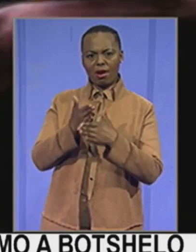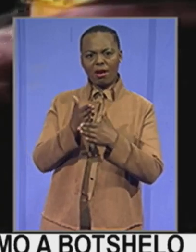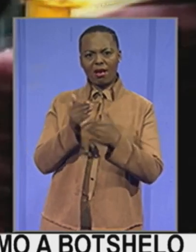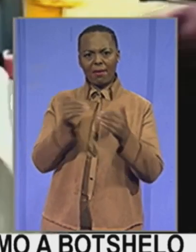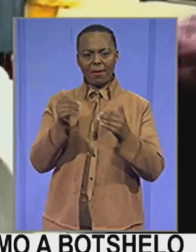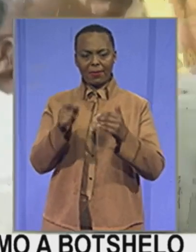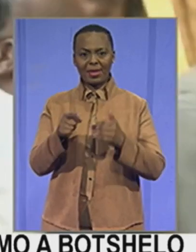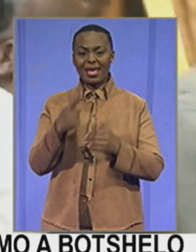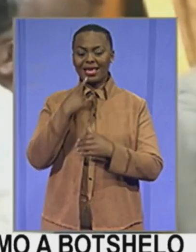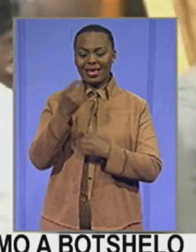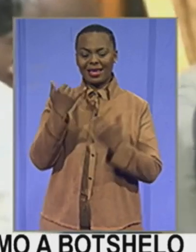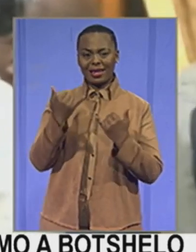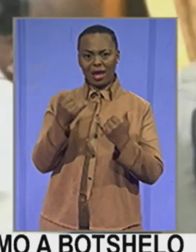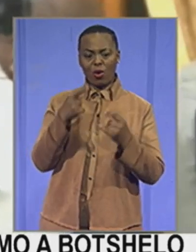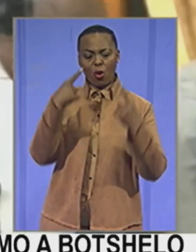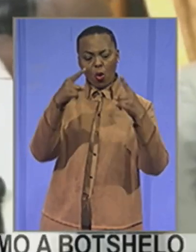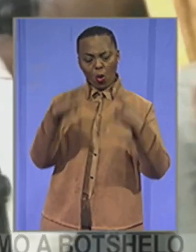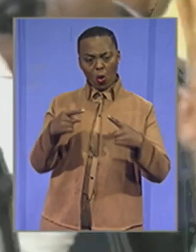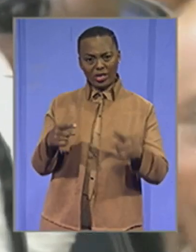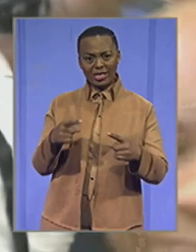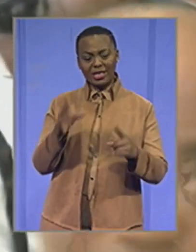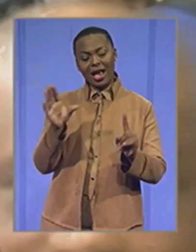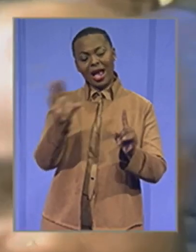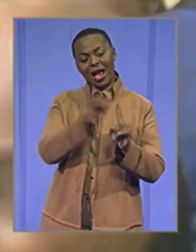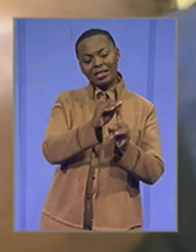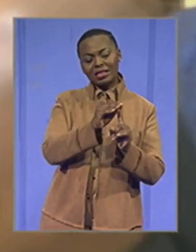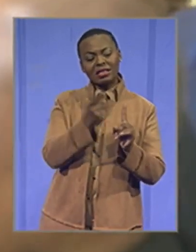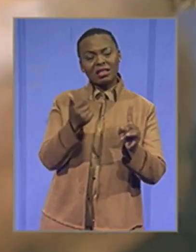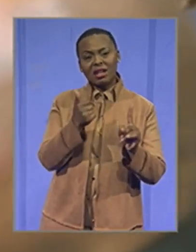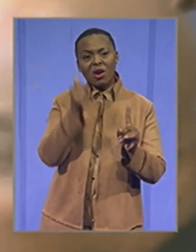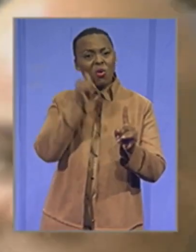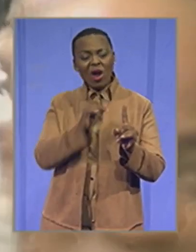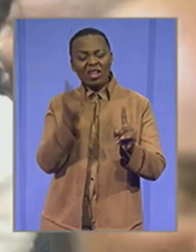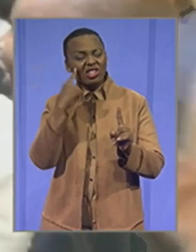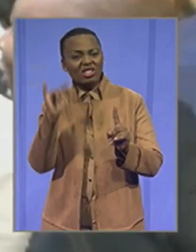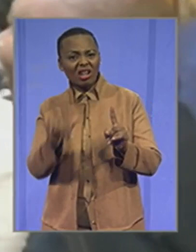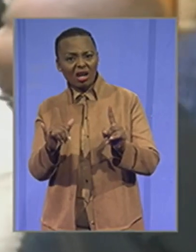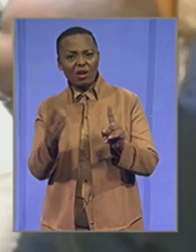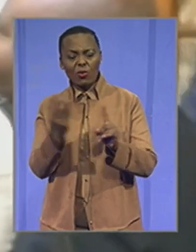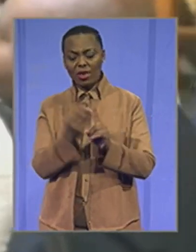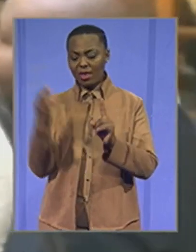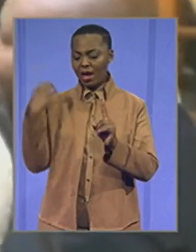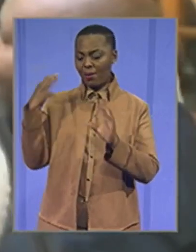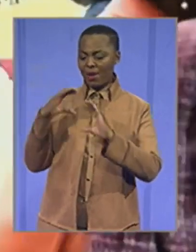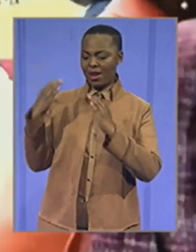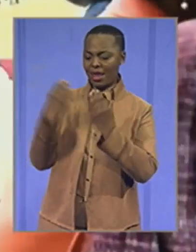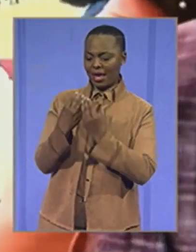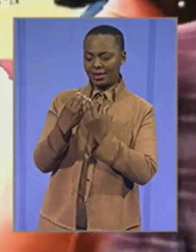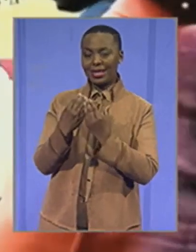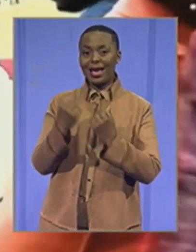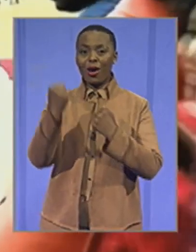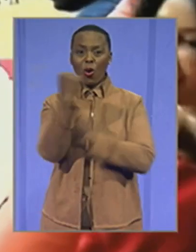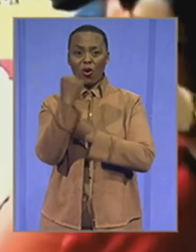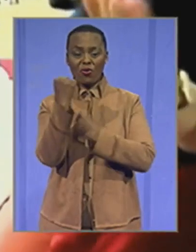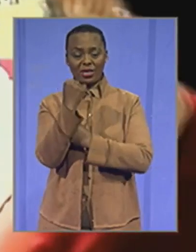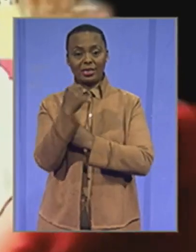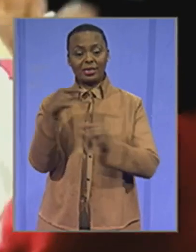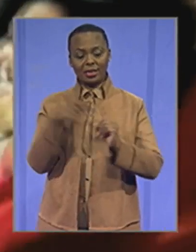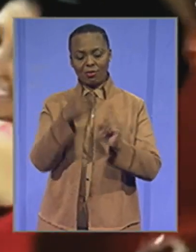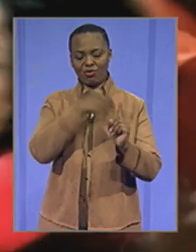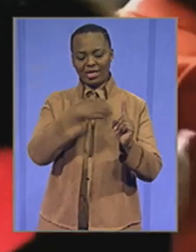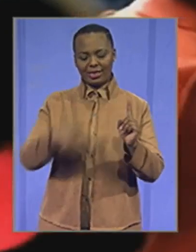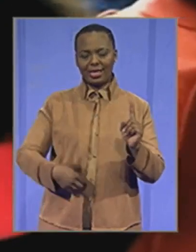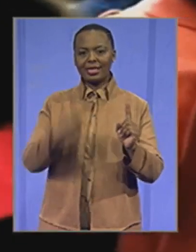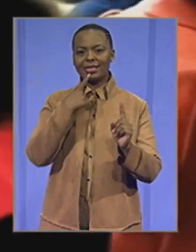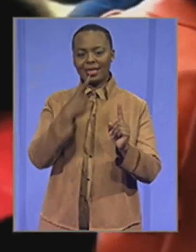Fane a bodiwa gore boruni jono bo tlile go diragadiwa le mo go Ramaphosa le kabinete ya gagwe. Kantoro ya moporesidente e rile e tla